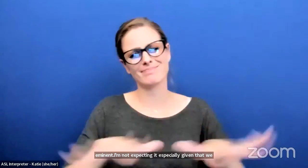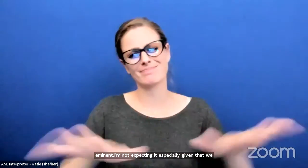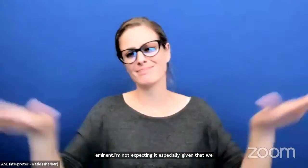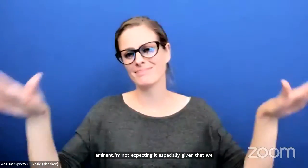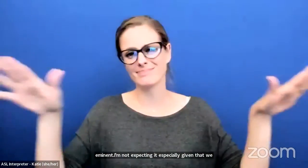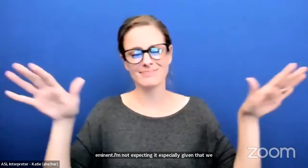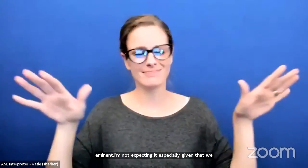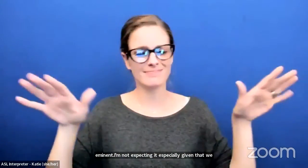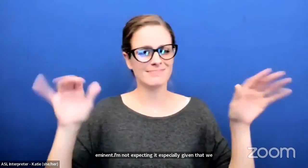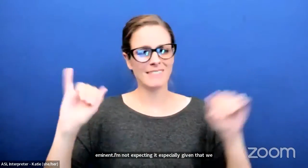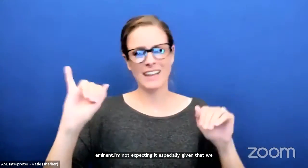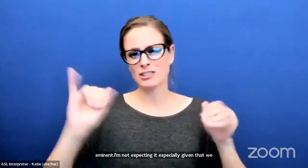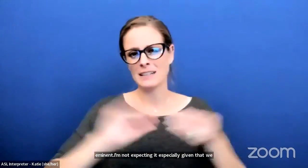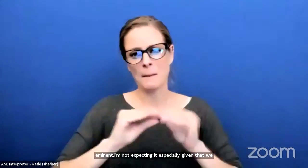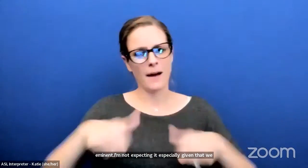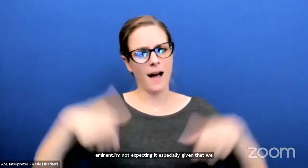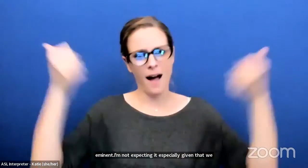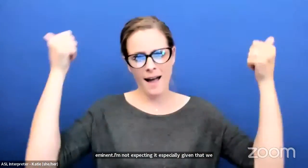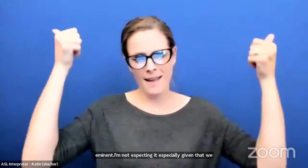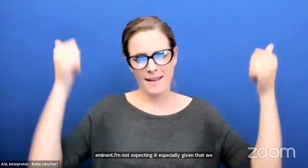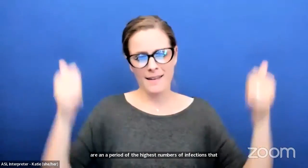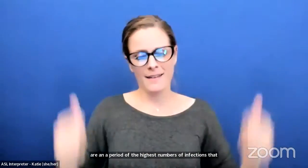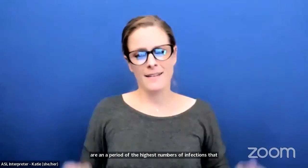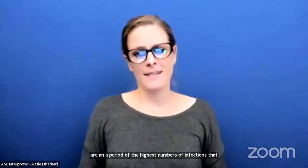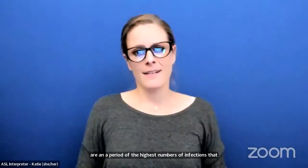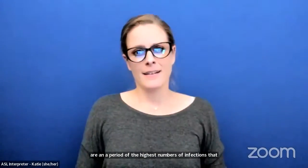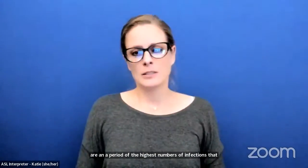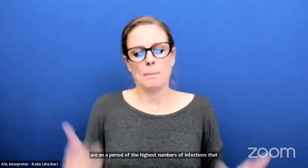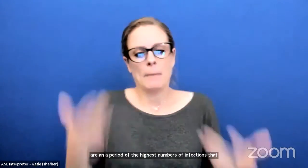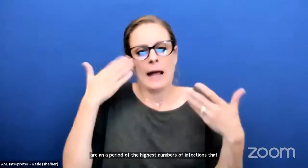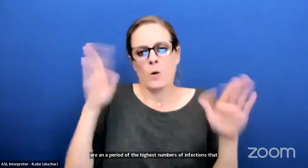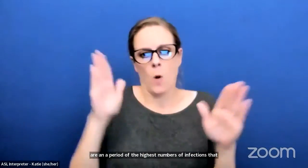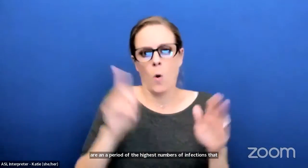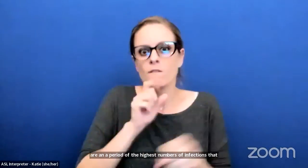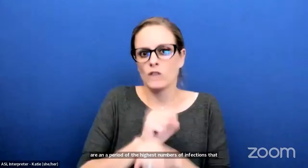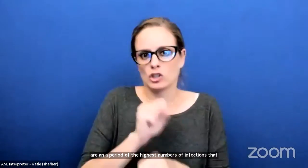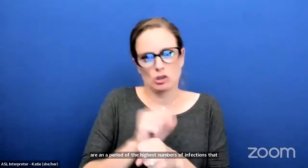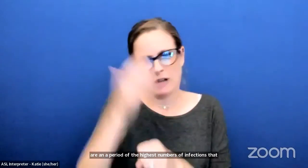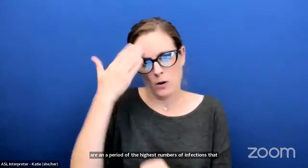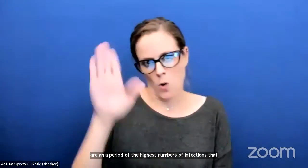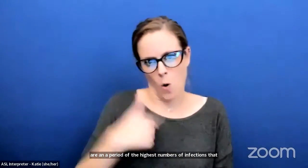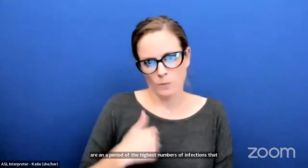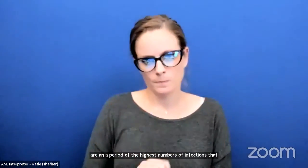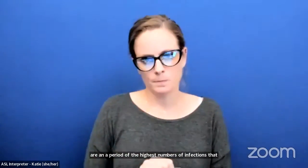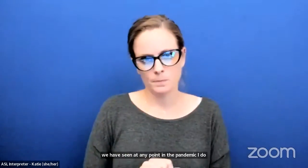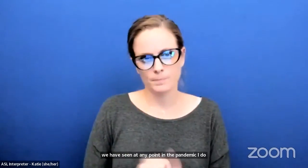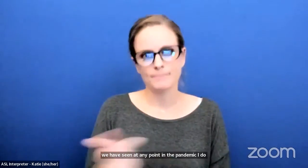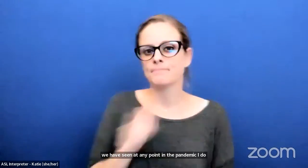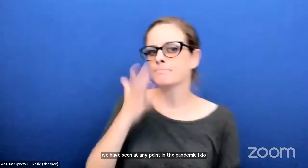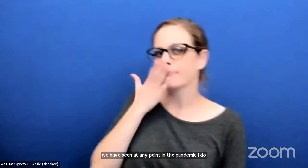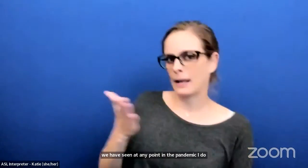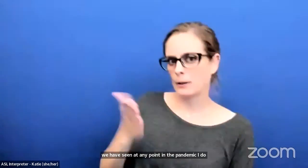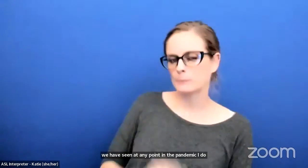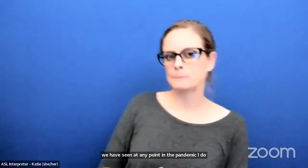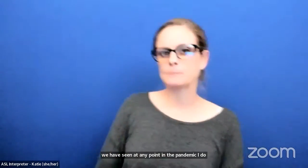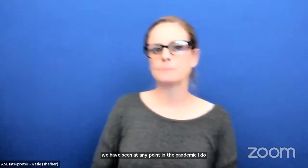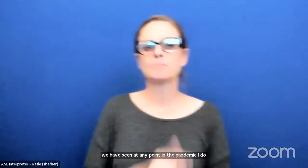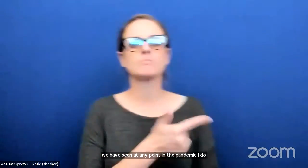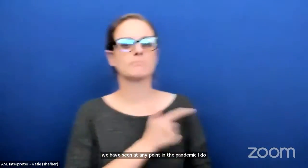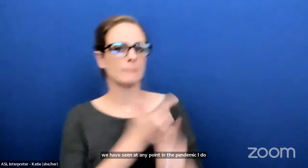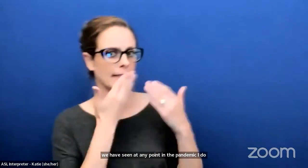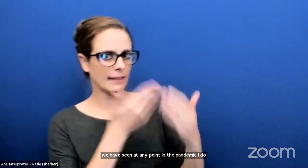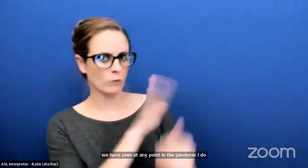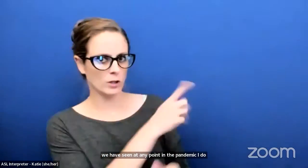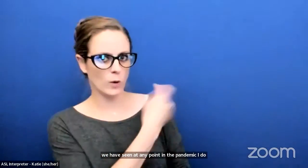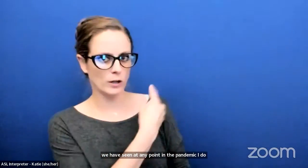any point in the pandemic, but I don't know for certain. Thank you. Thanks for that question, Carla. Come